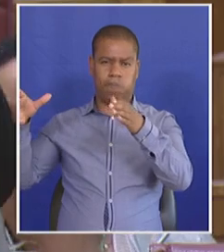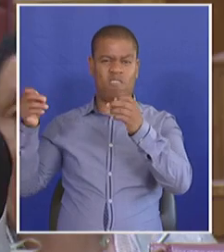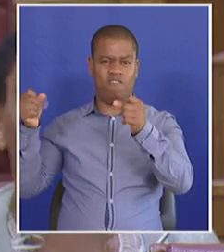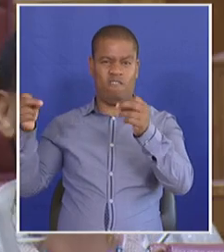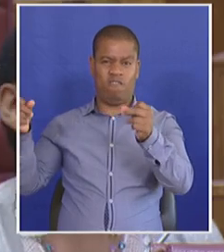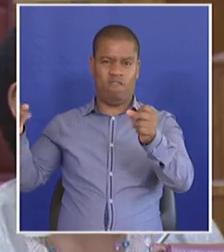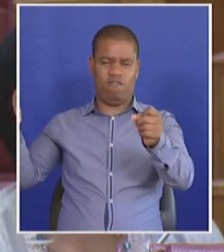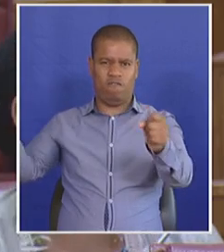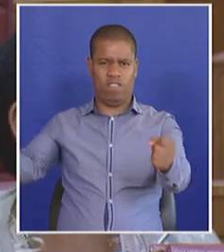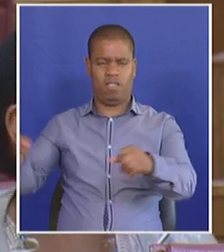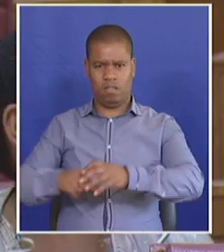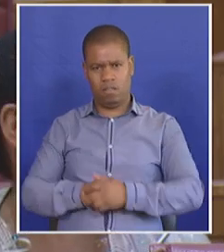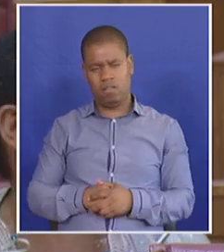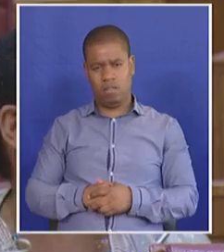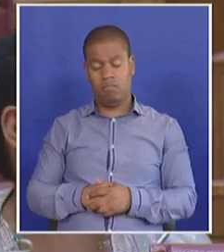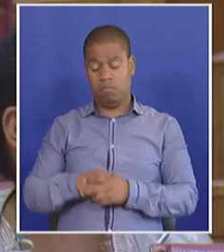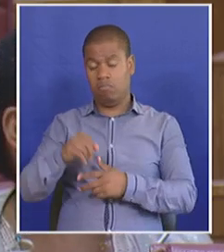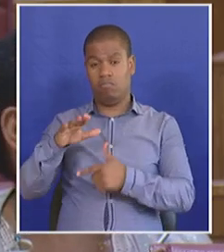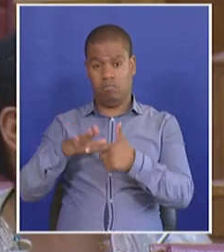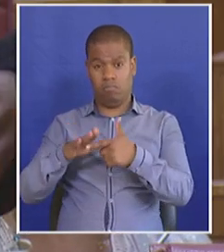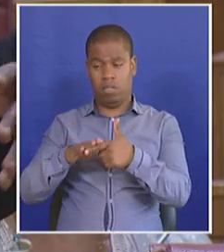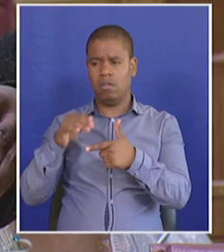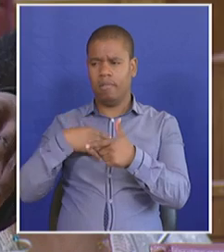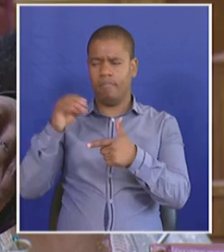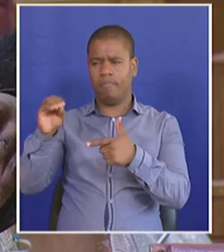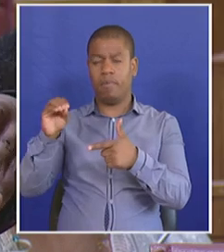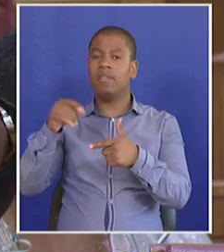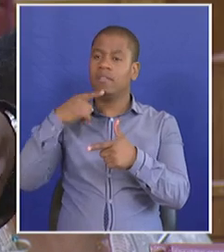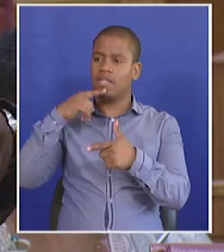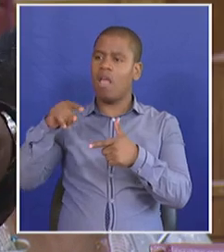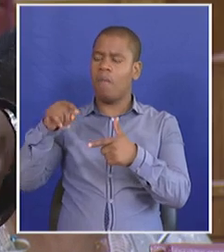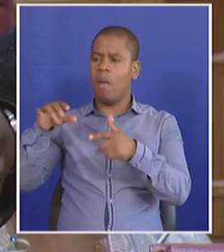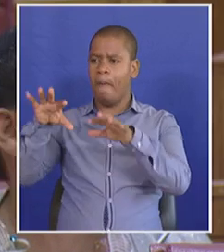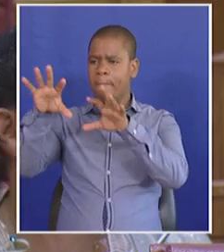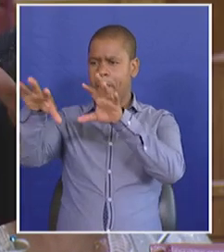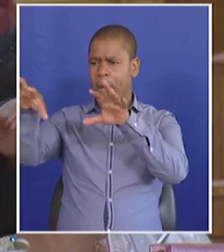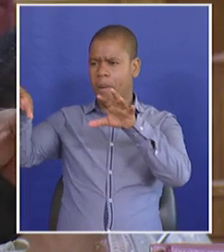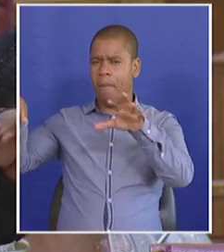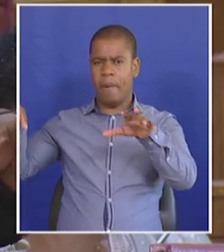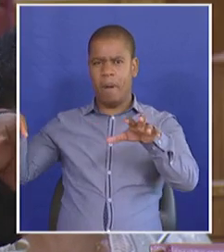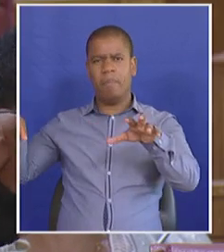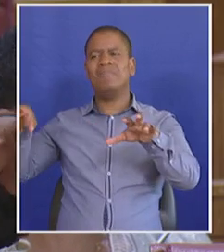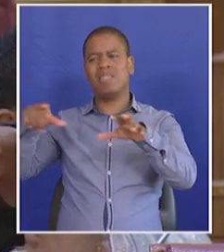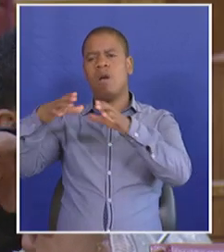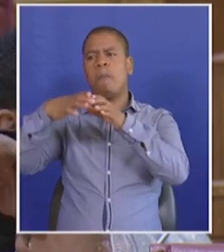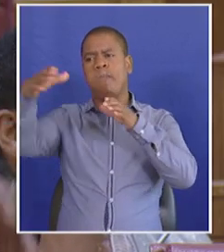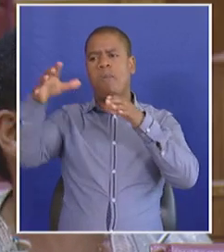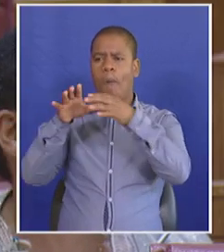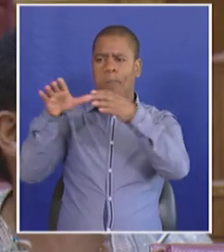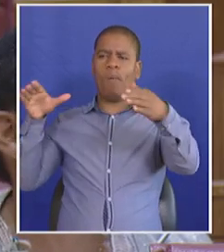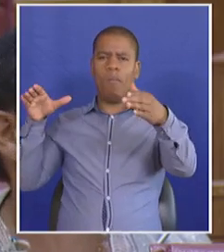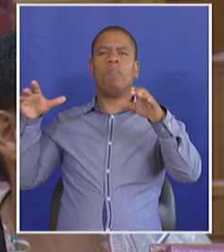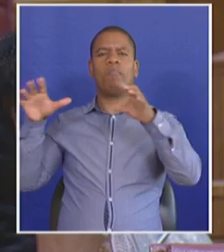and grown up. But secondly, is that also the pattern of settlement itself has expanded quite